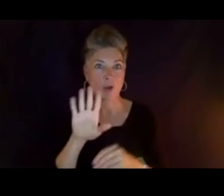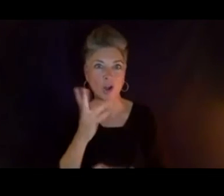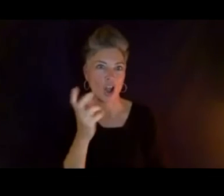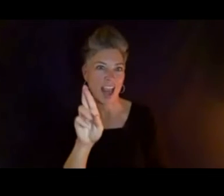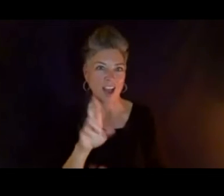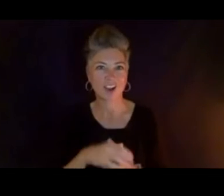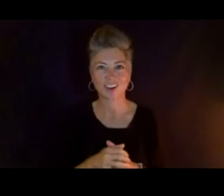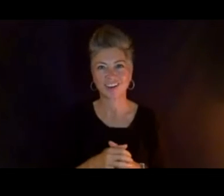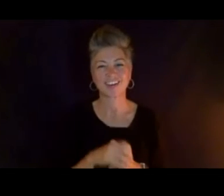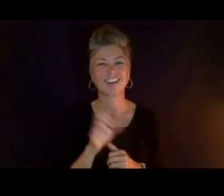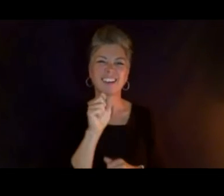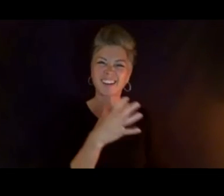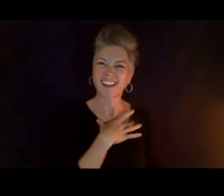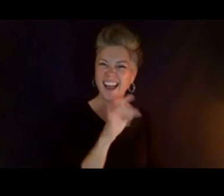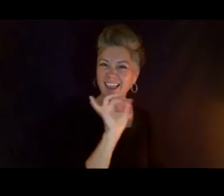like that.